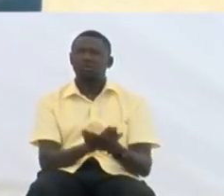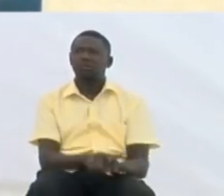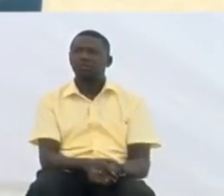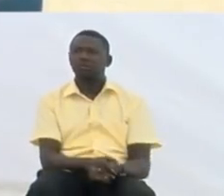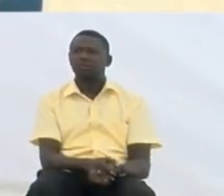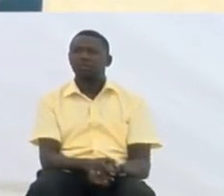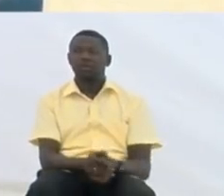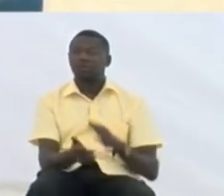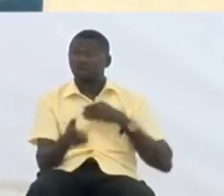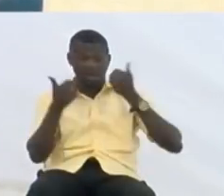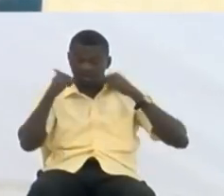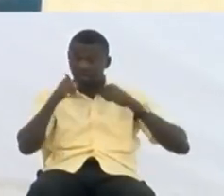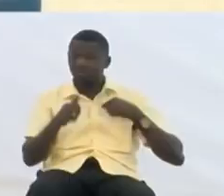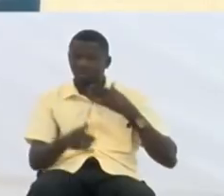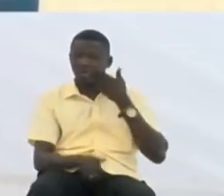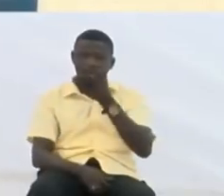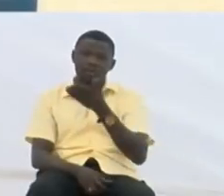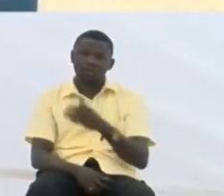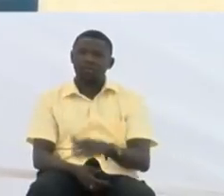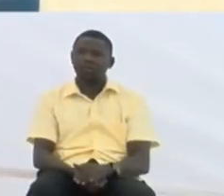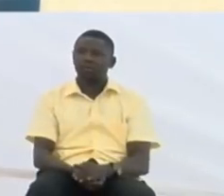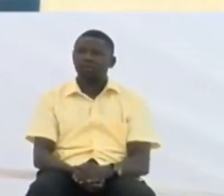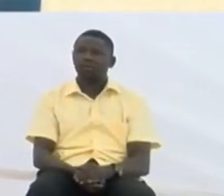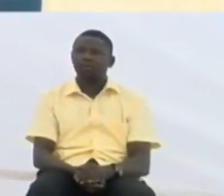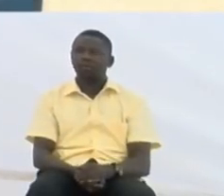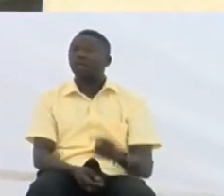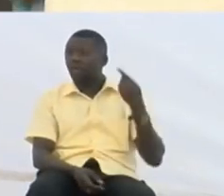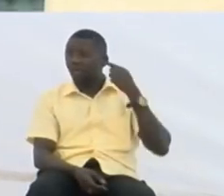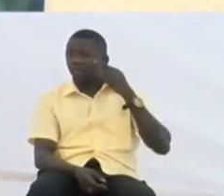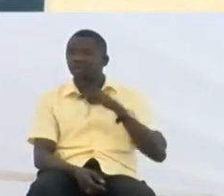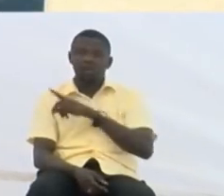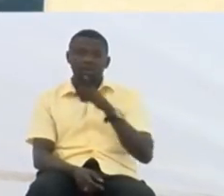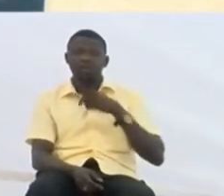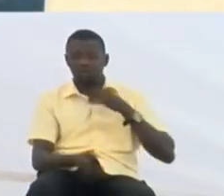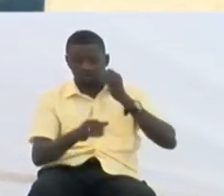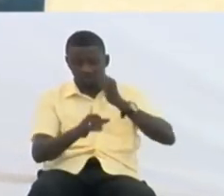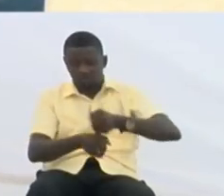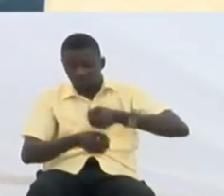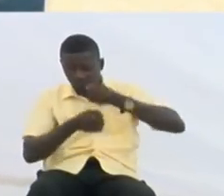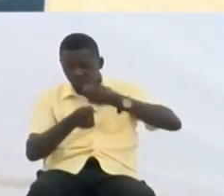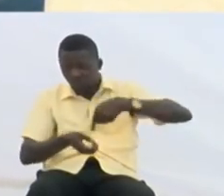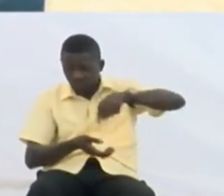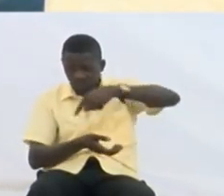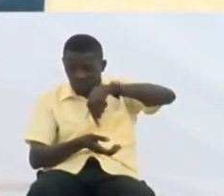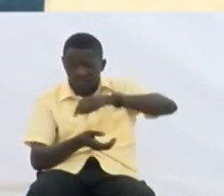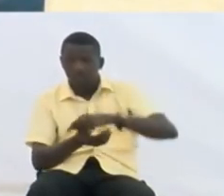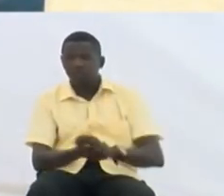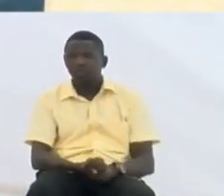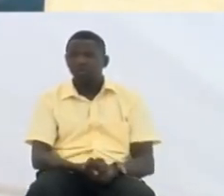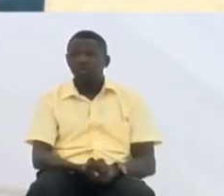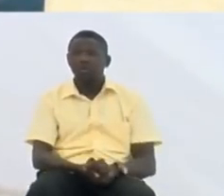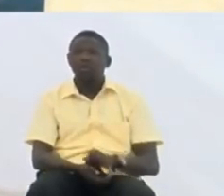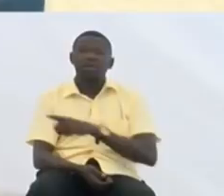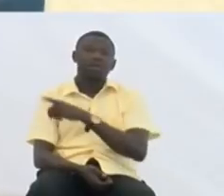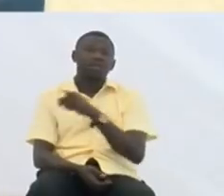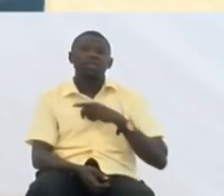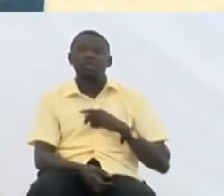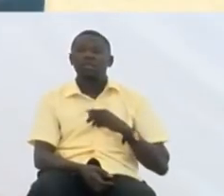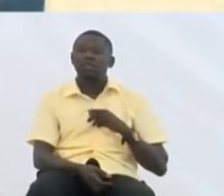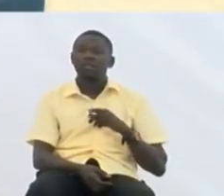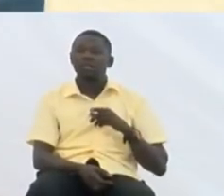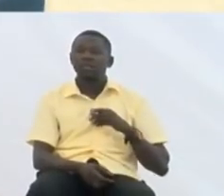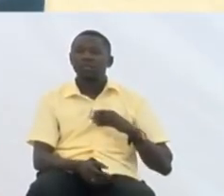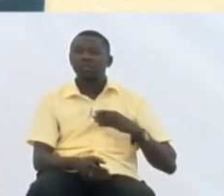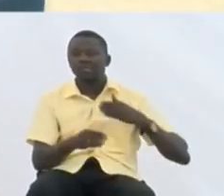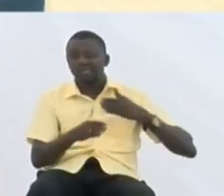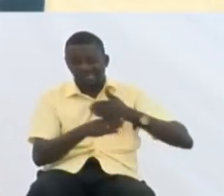not happen in my presence. Nga moye dingo de sing. I heard a hole was dug. Yes, she wulung kanateje. That a